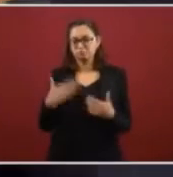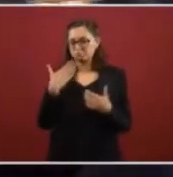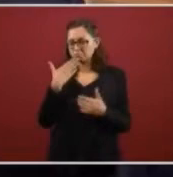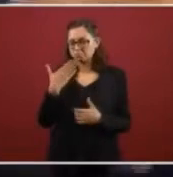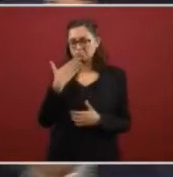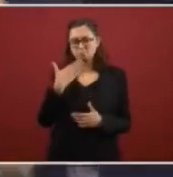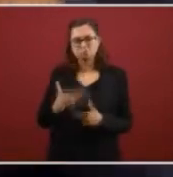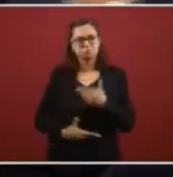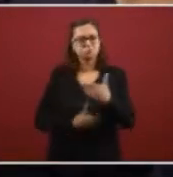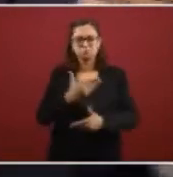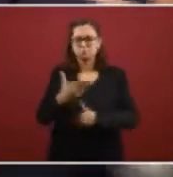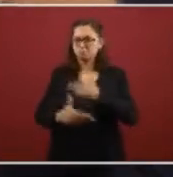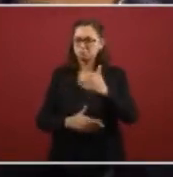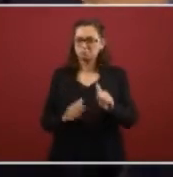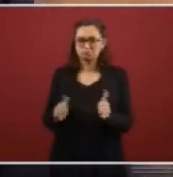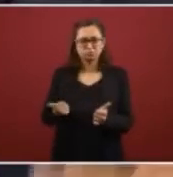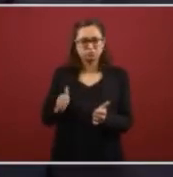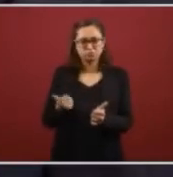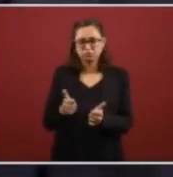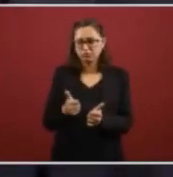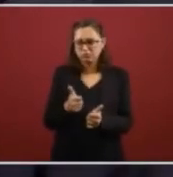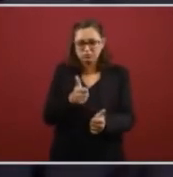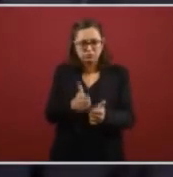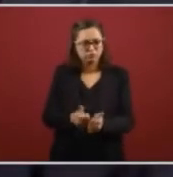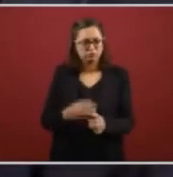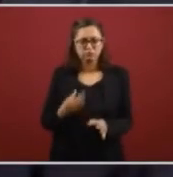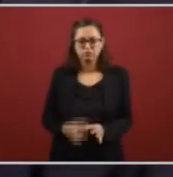Because it's even convenient that there be no